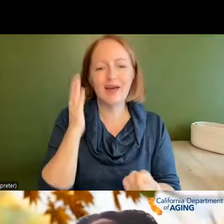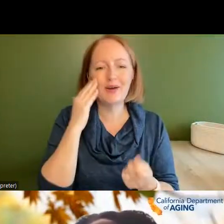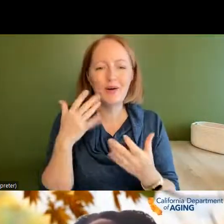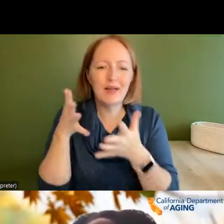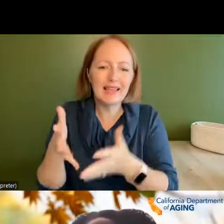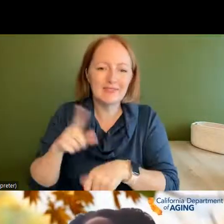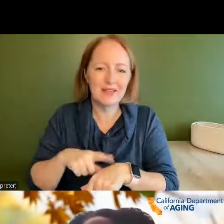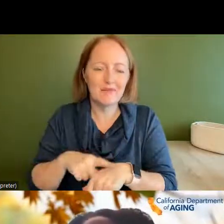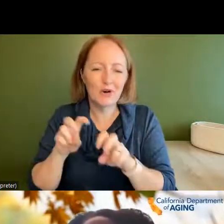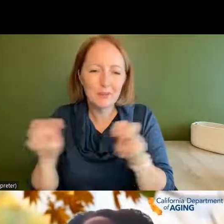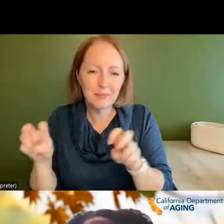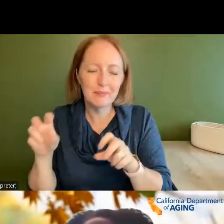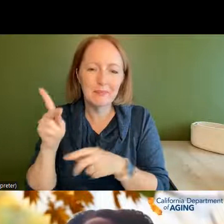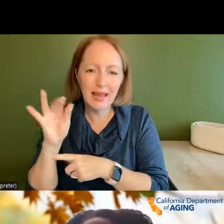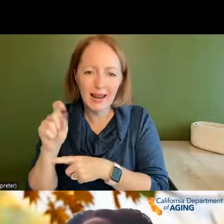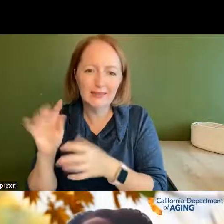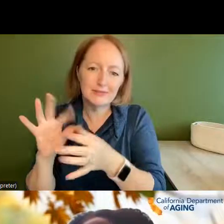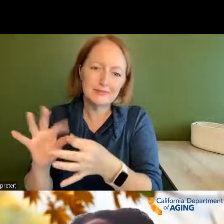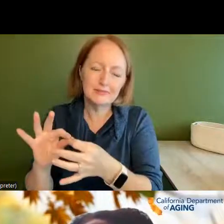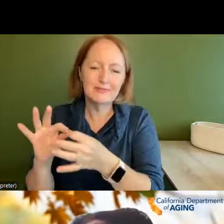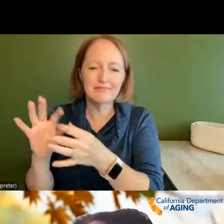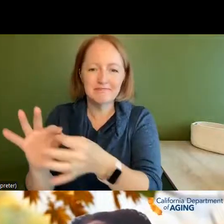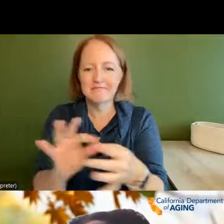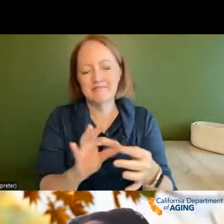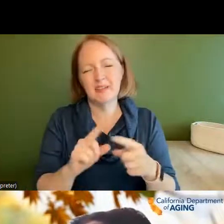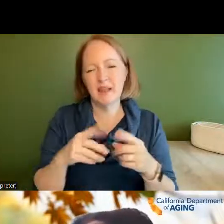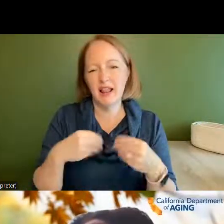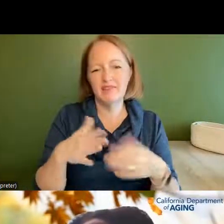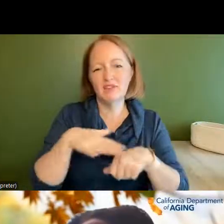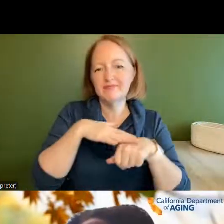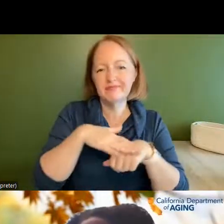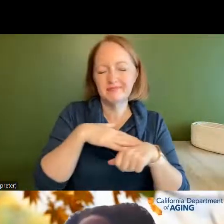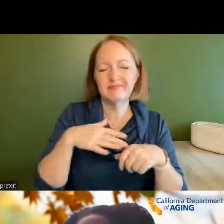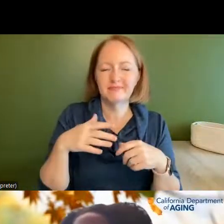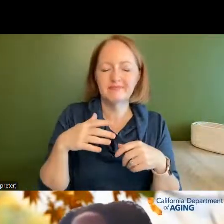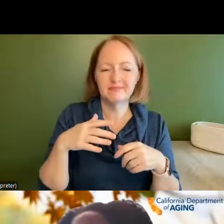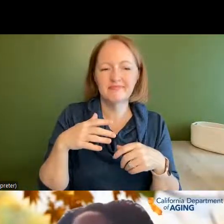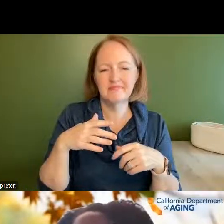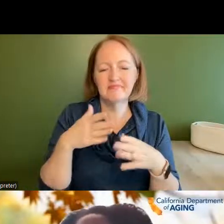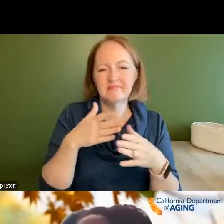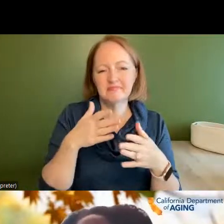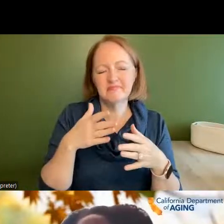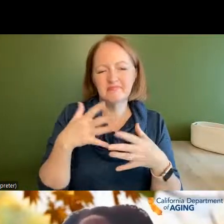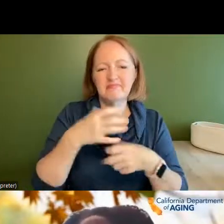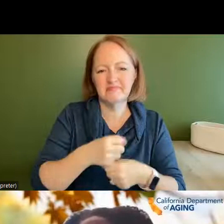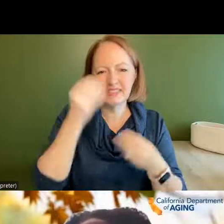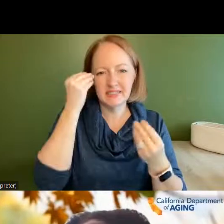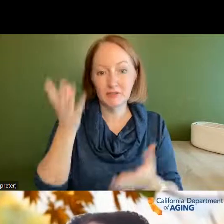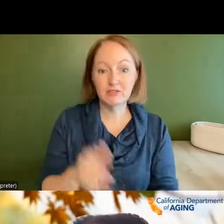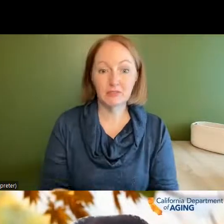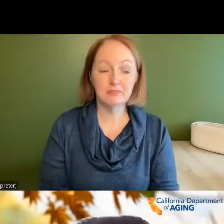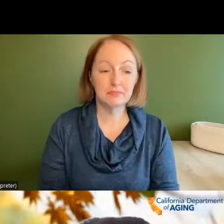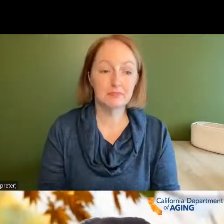later on in the webinar that are going to focus on this, but I'll just give a kind of a brief overview. Next slide, please.